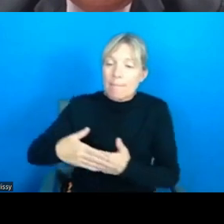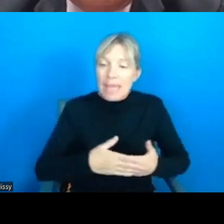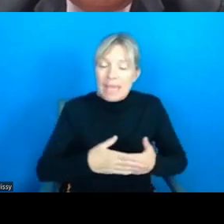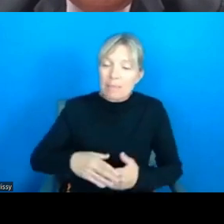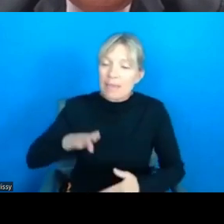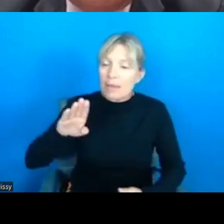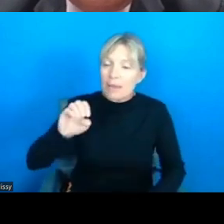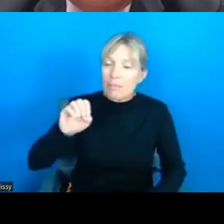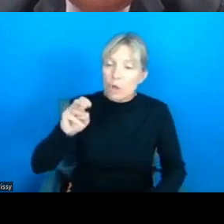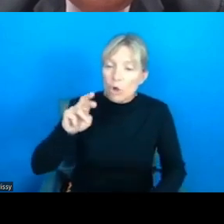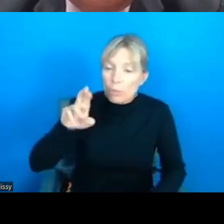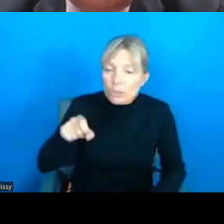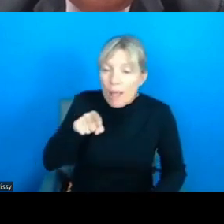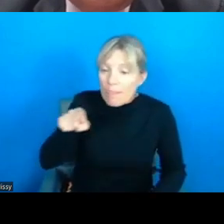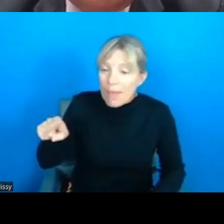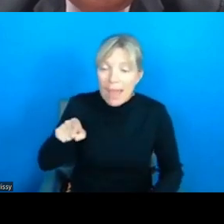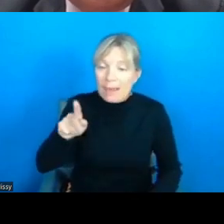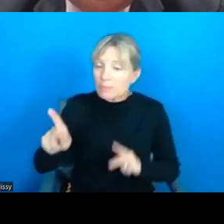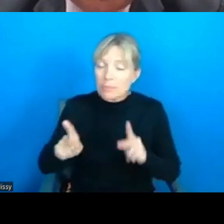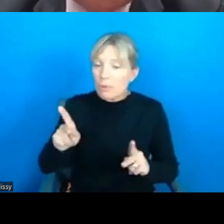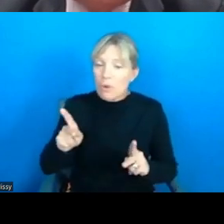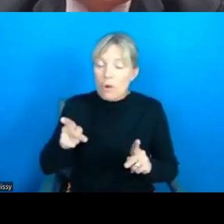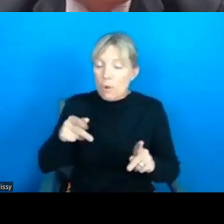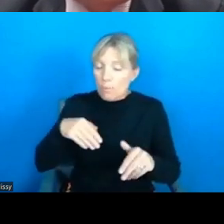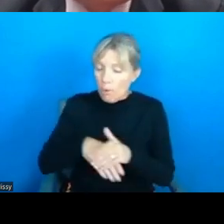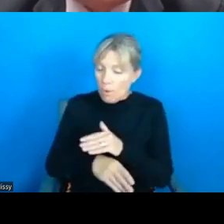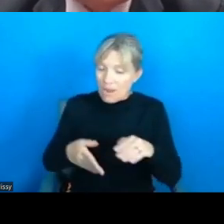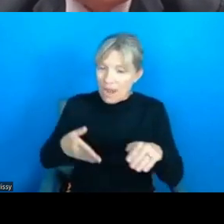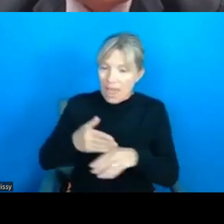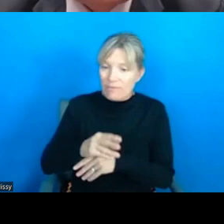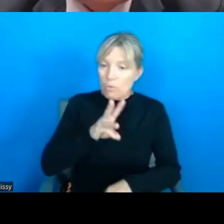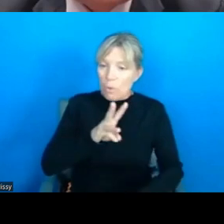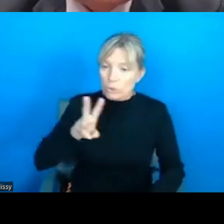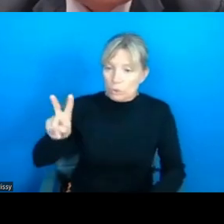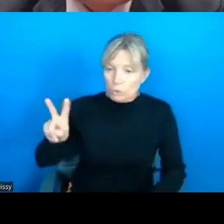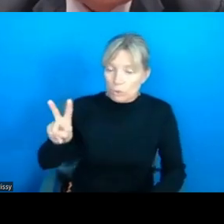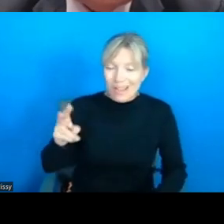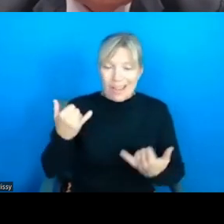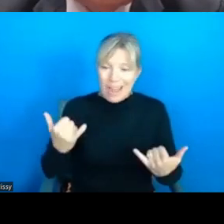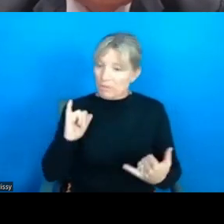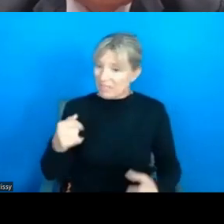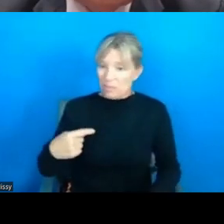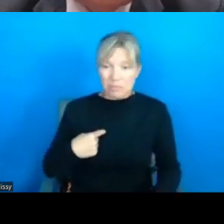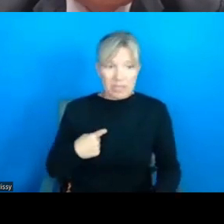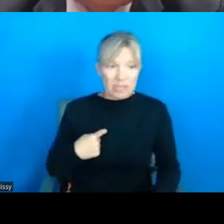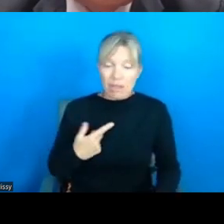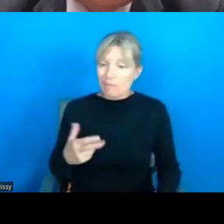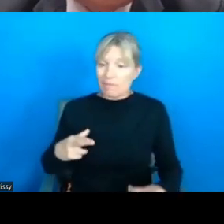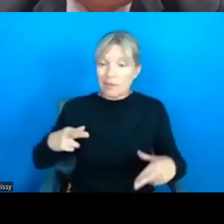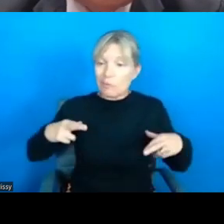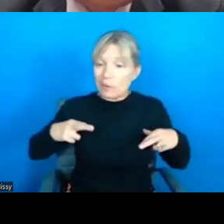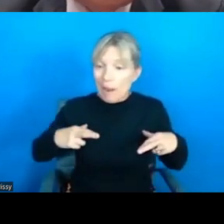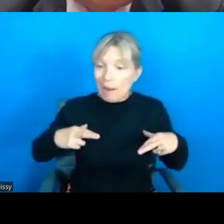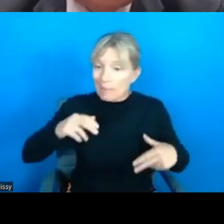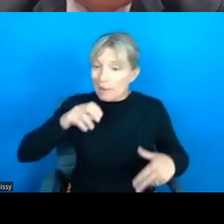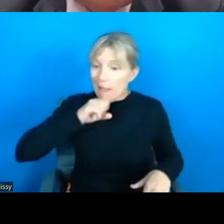are people that were born post-World War II who are now, like me, a retirement age.